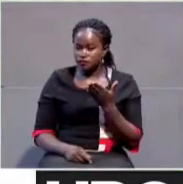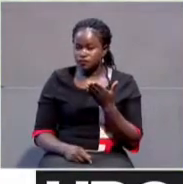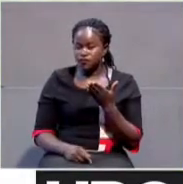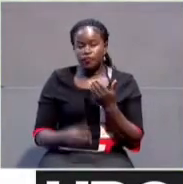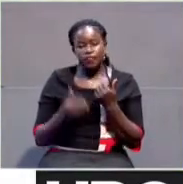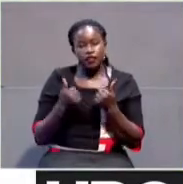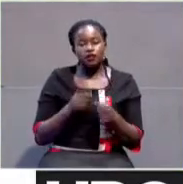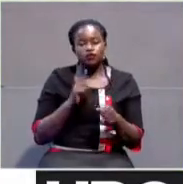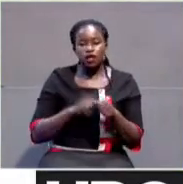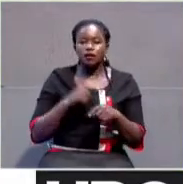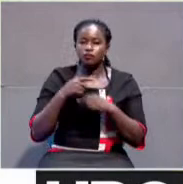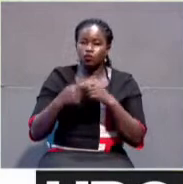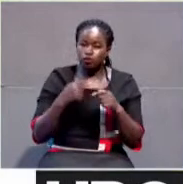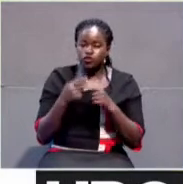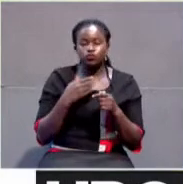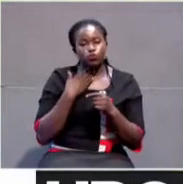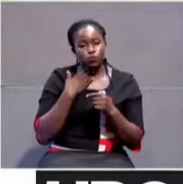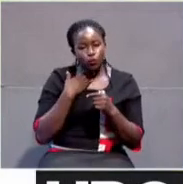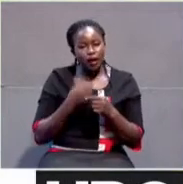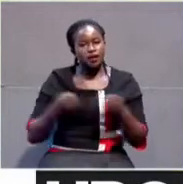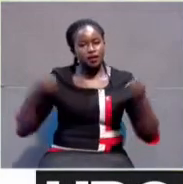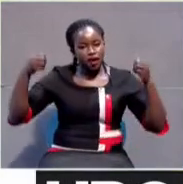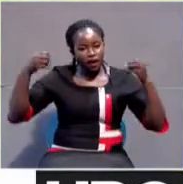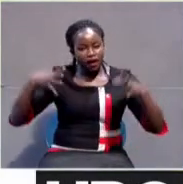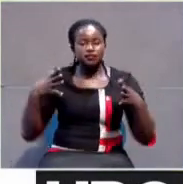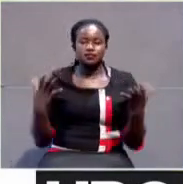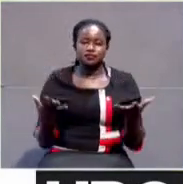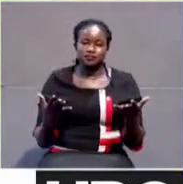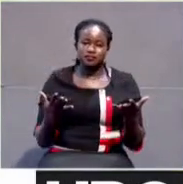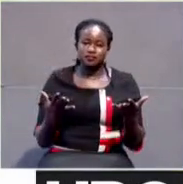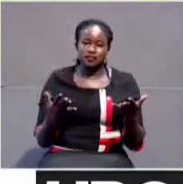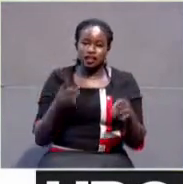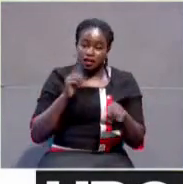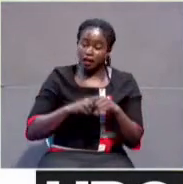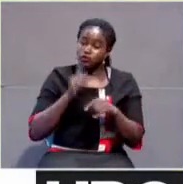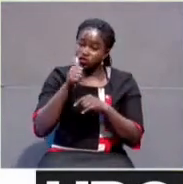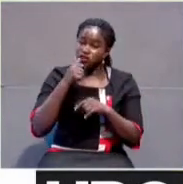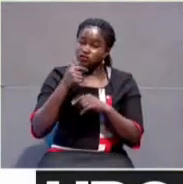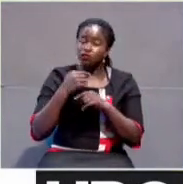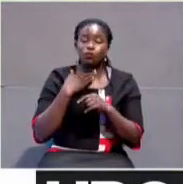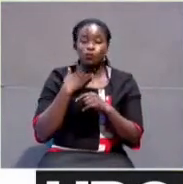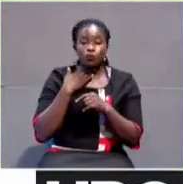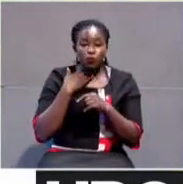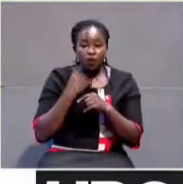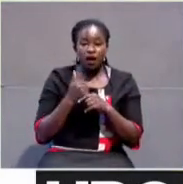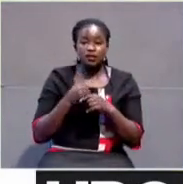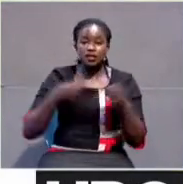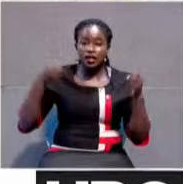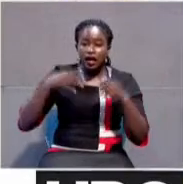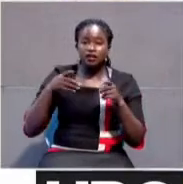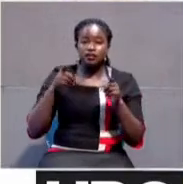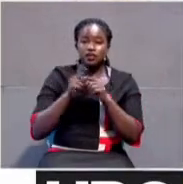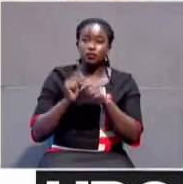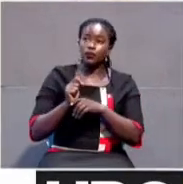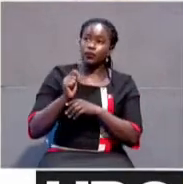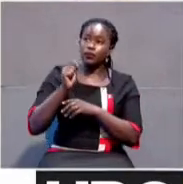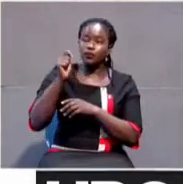as you struggle for light and get taller, you get more exposed.